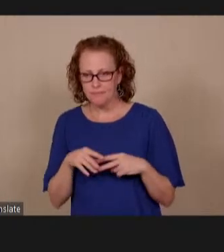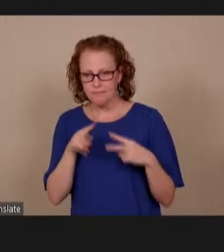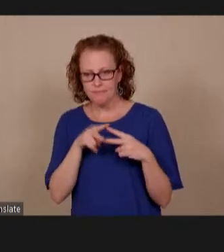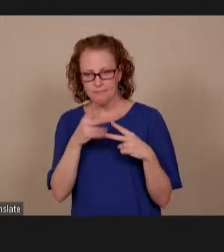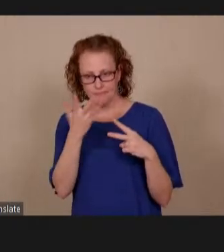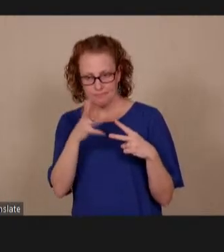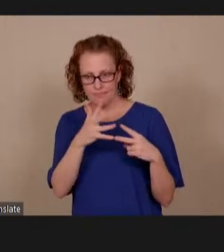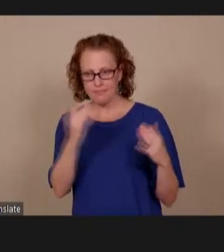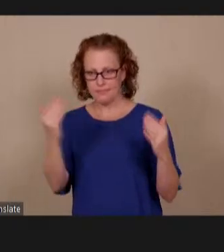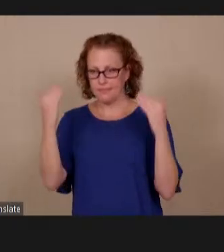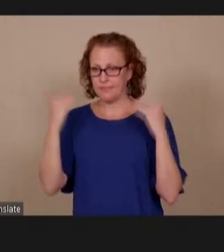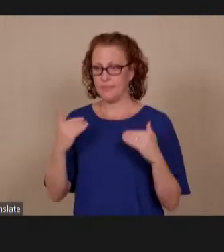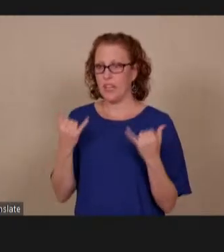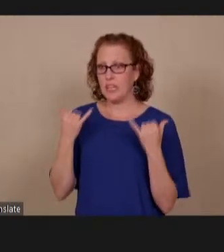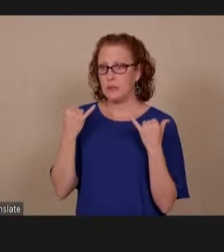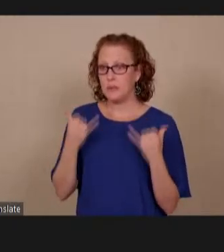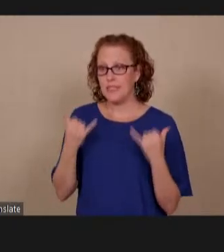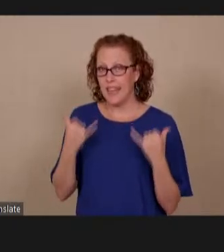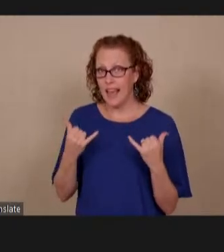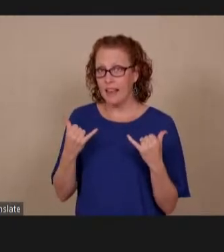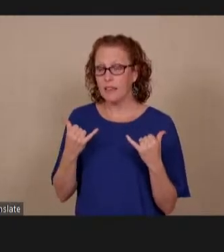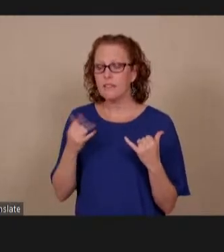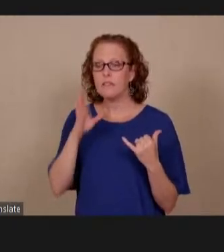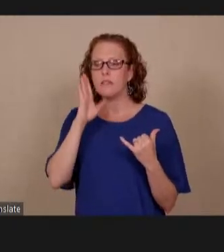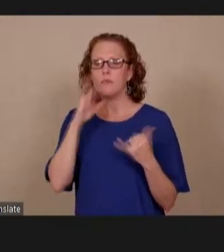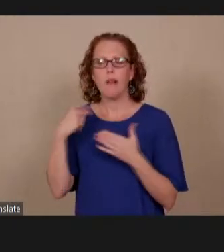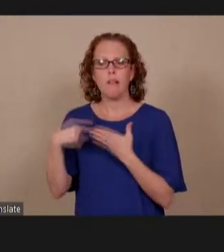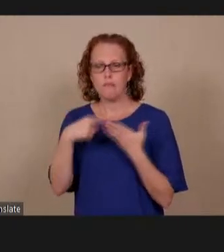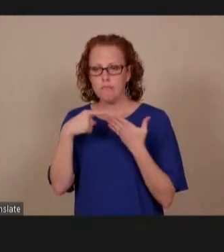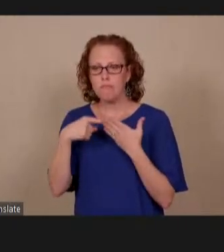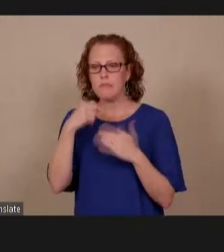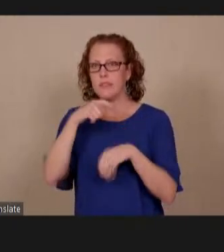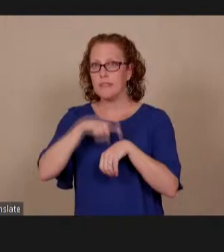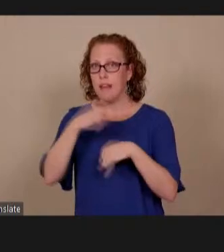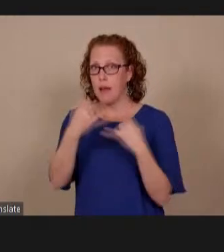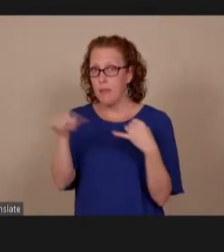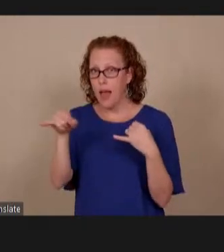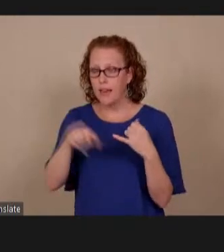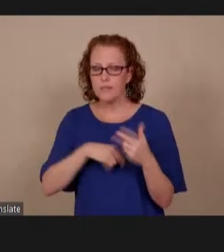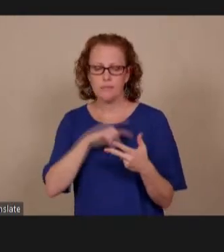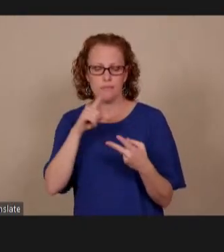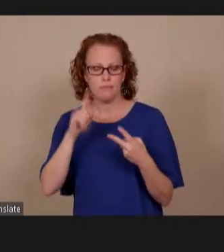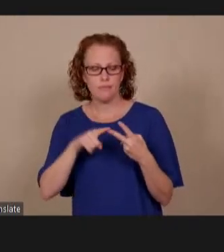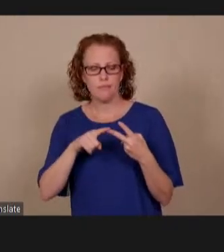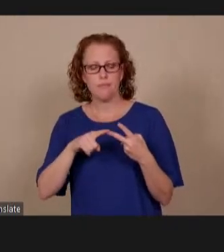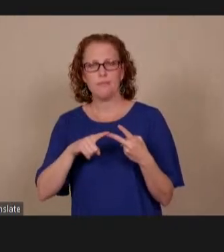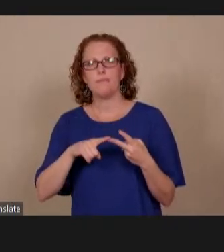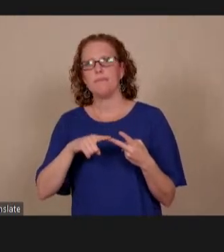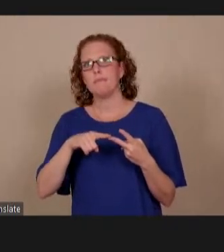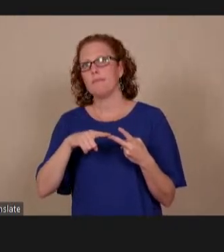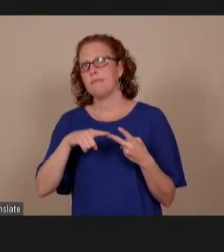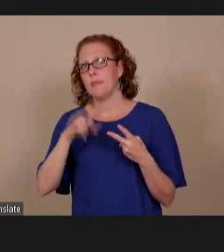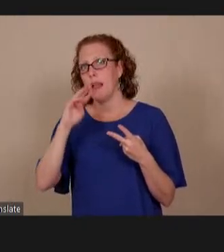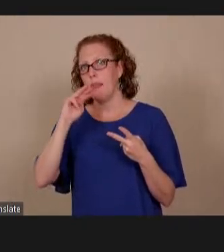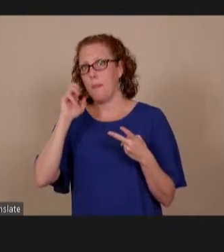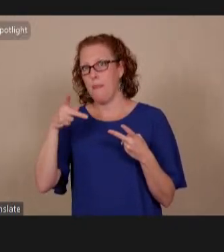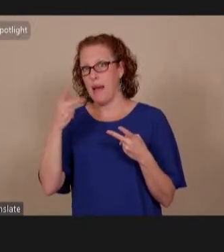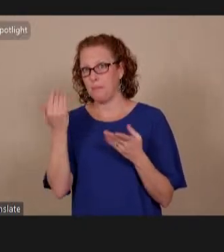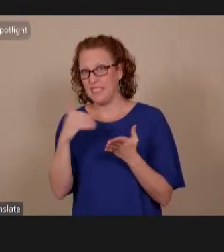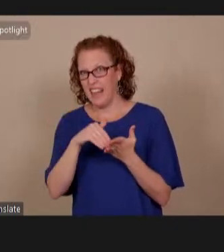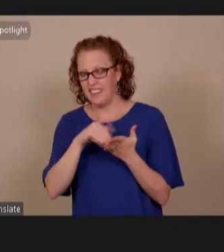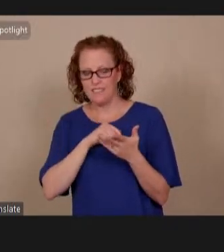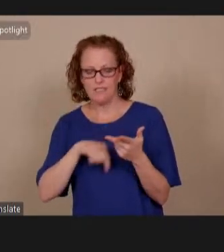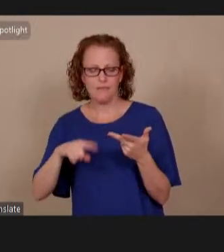project timelines, review some draft maps. I'll also provide a refresher on the redistricting process, and then